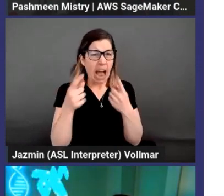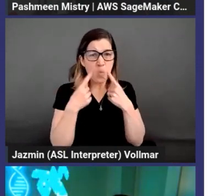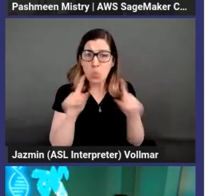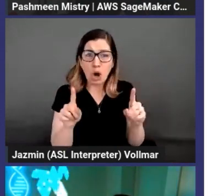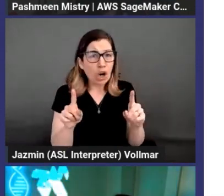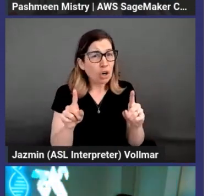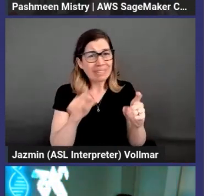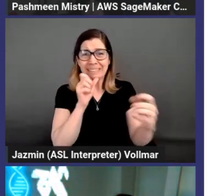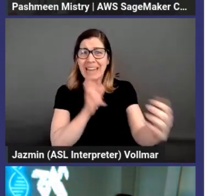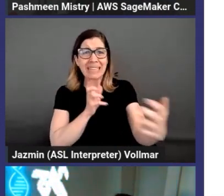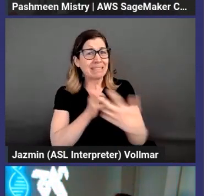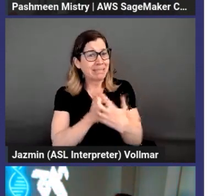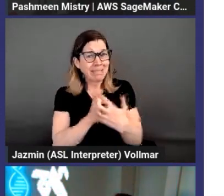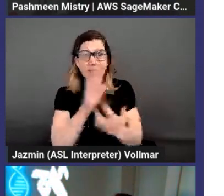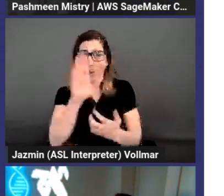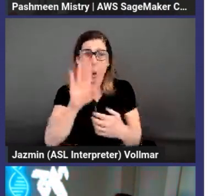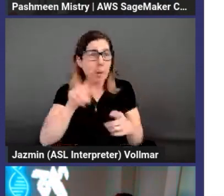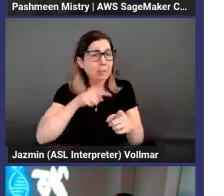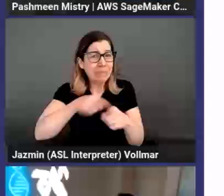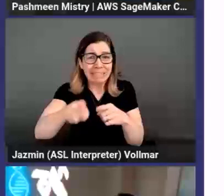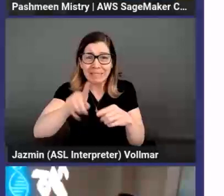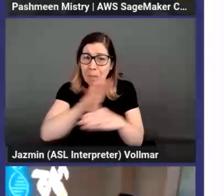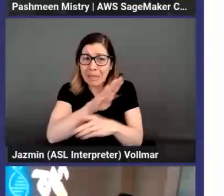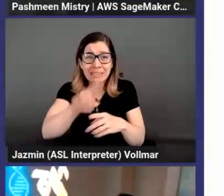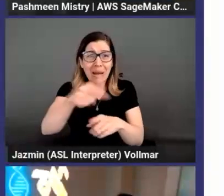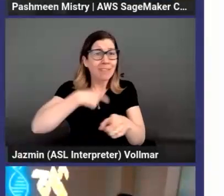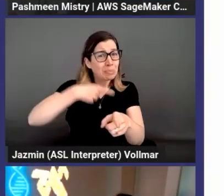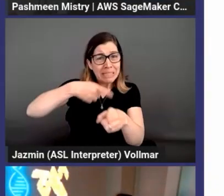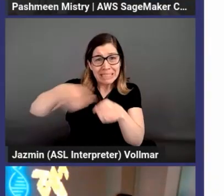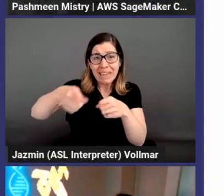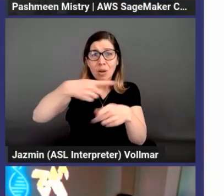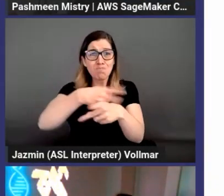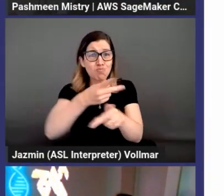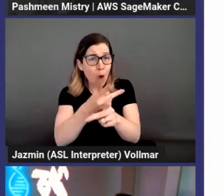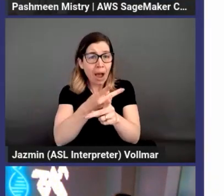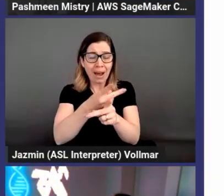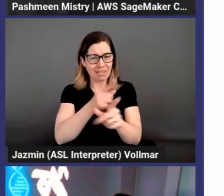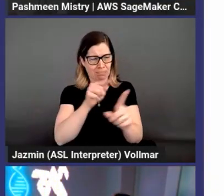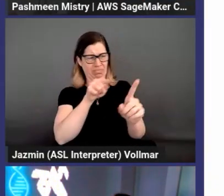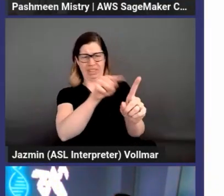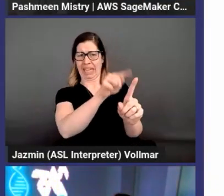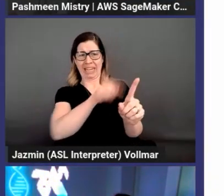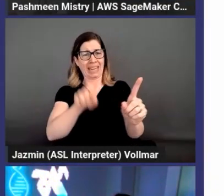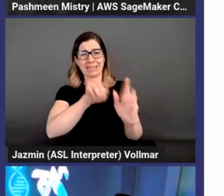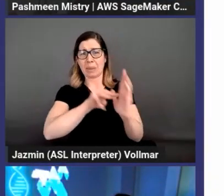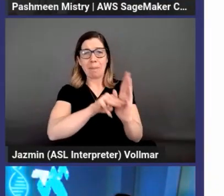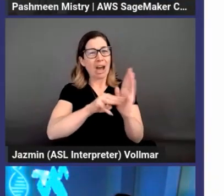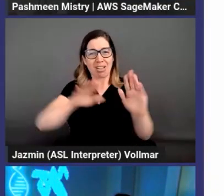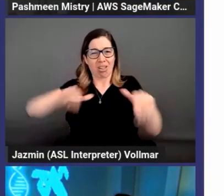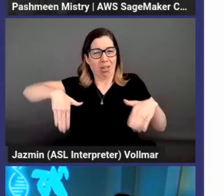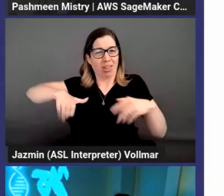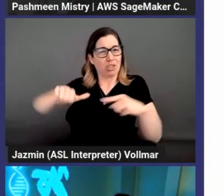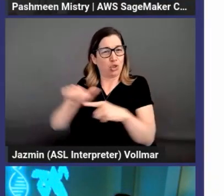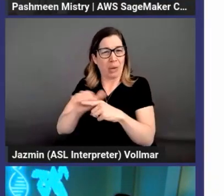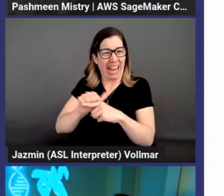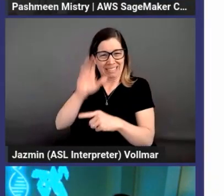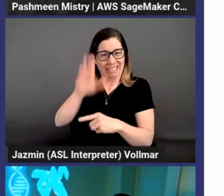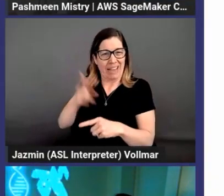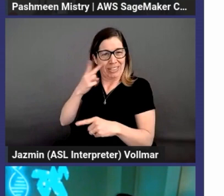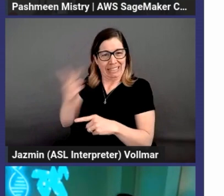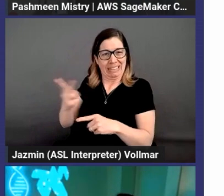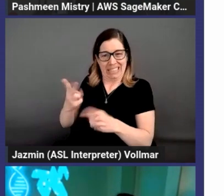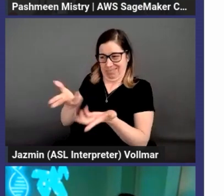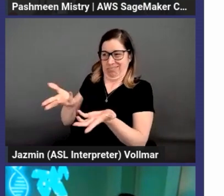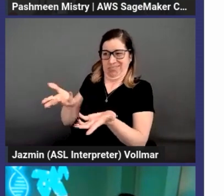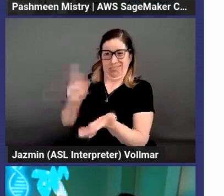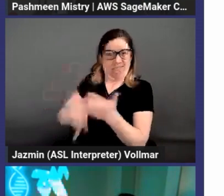say you have specific products that these ready-to-use models are just not trained on or never seen before. In